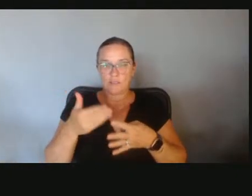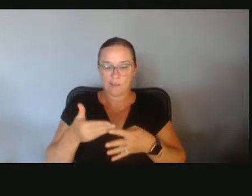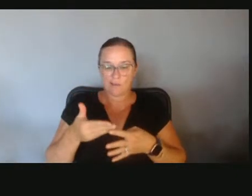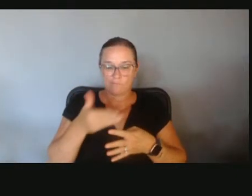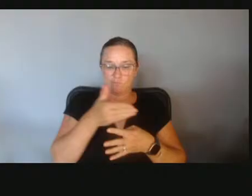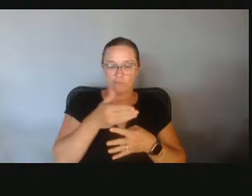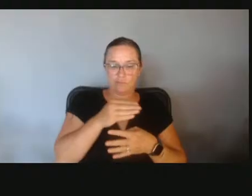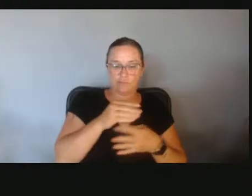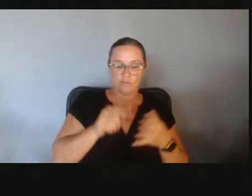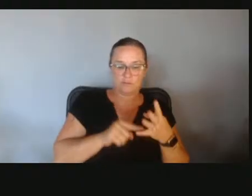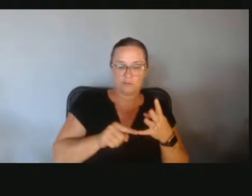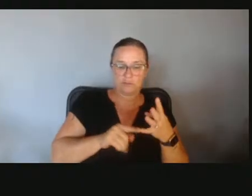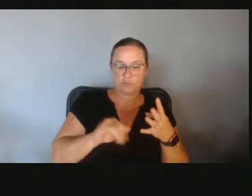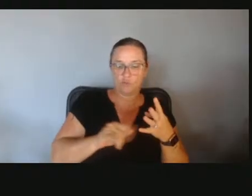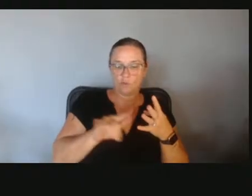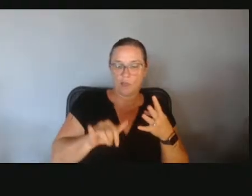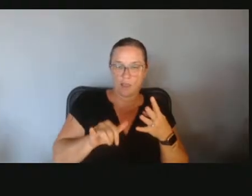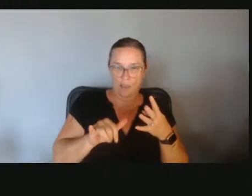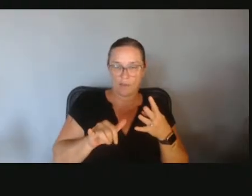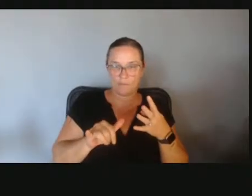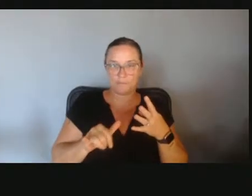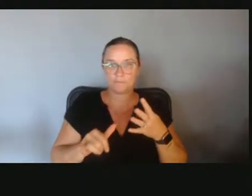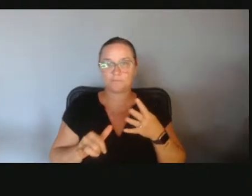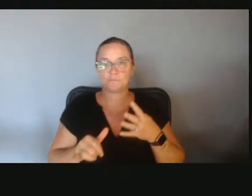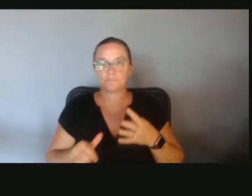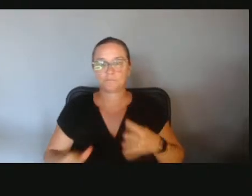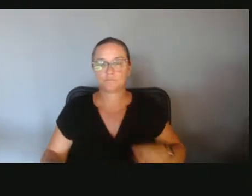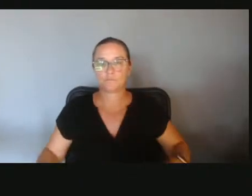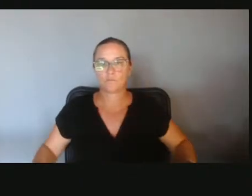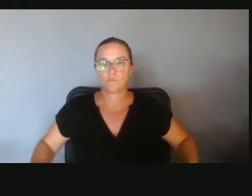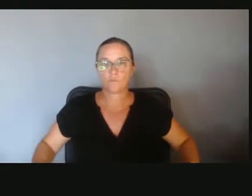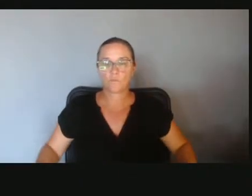into July, and I'm gonna pull us back to